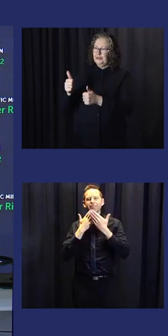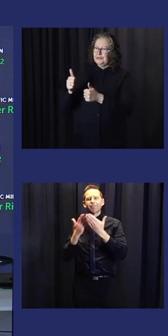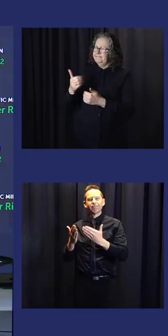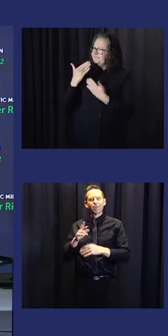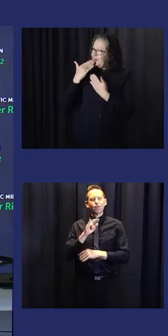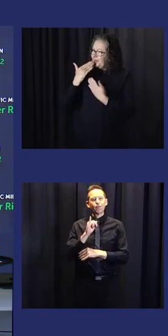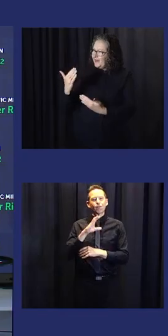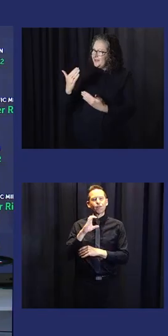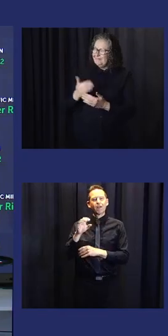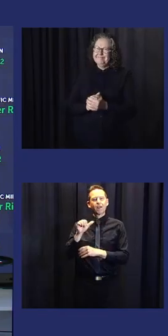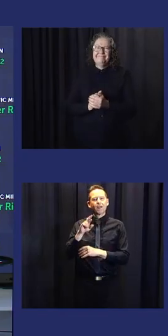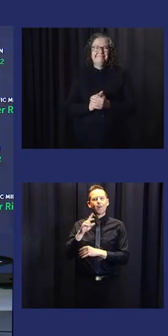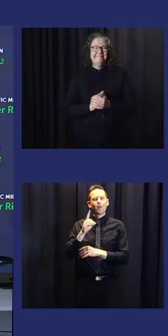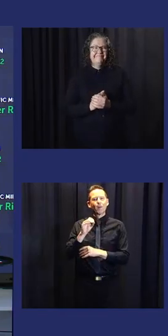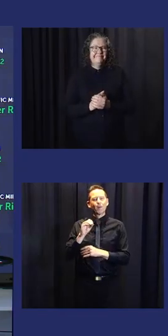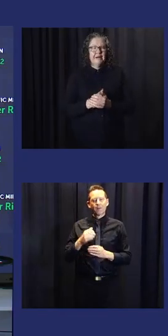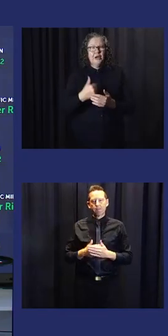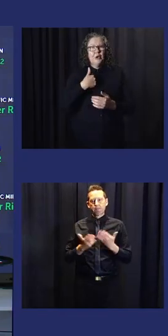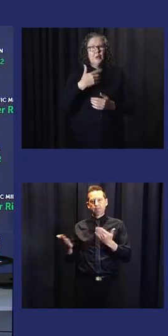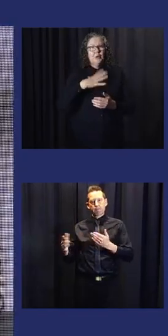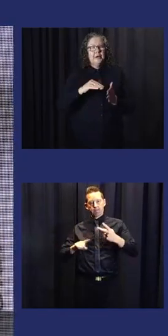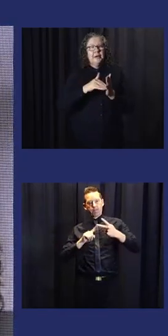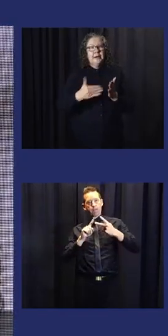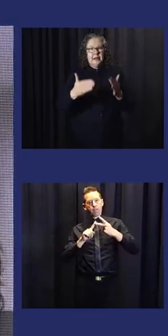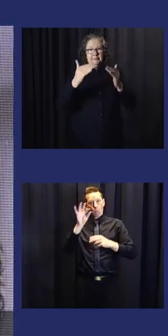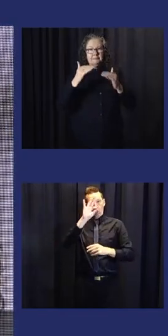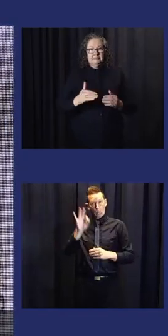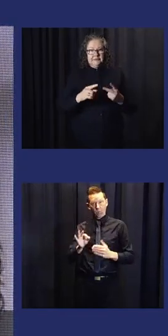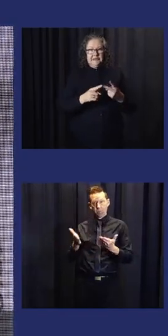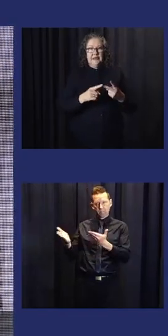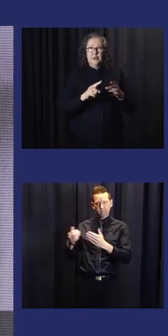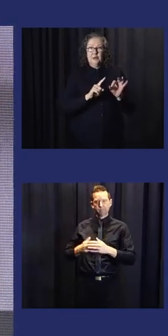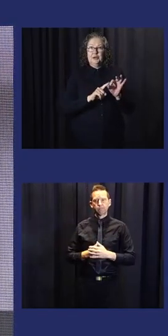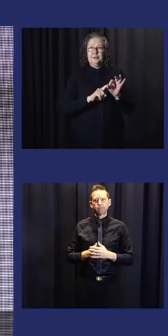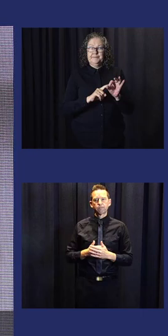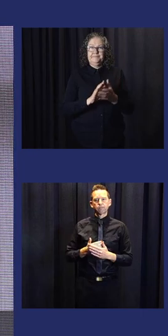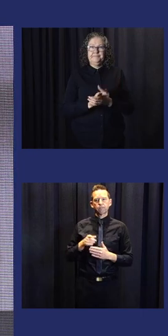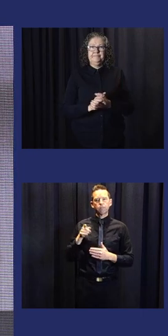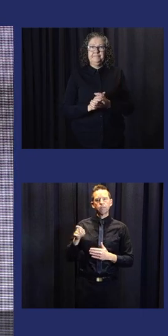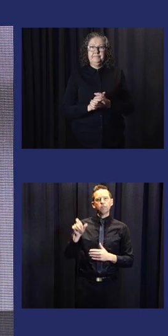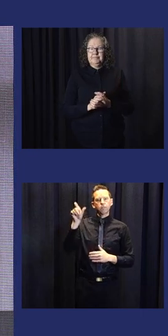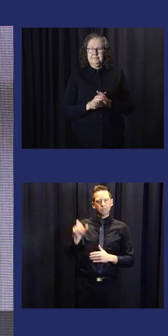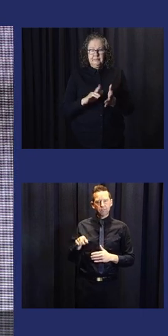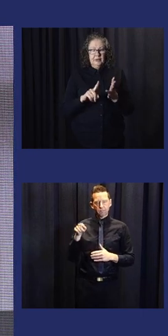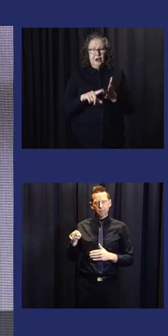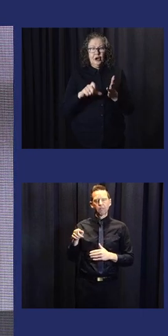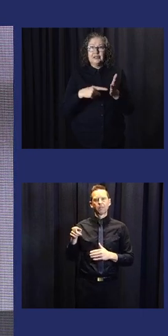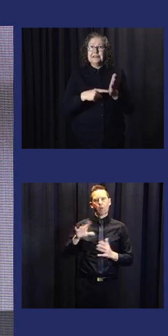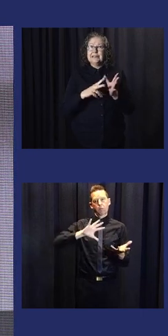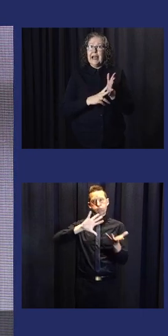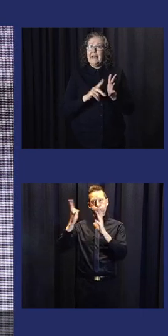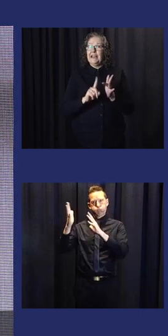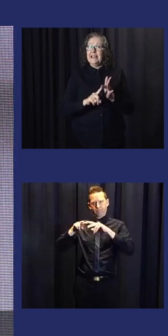Thanks so much, Ricardo. Now, I'd like to turn to our second question, which will be asked by Octavi Andaresta, who